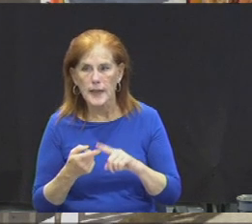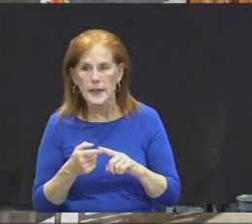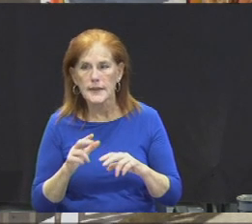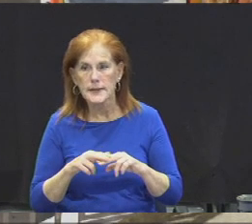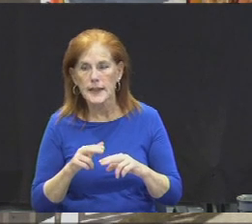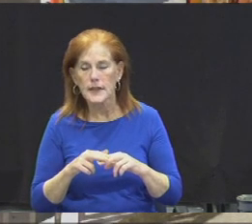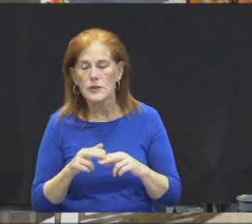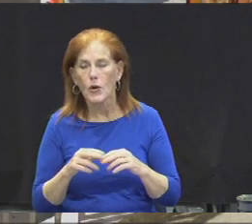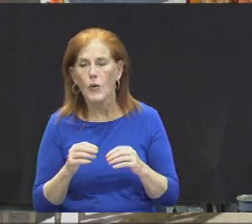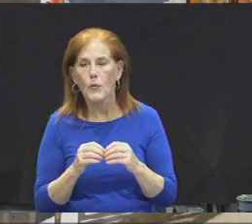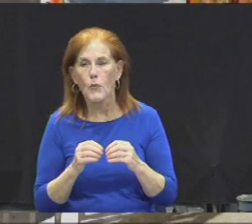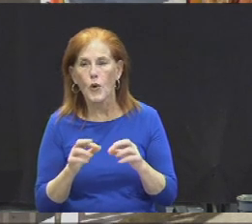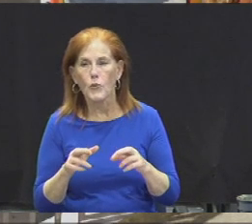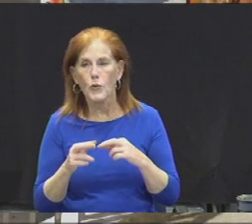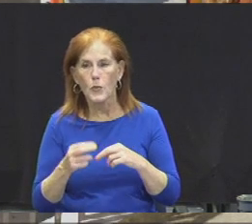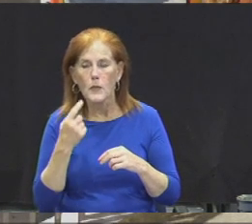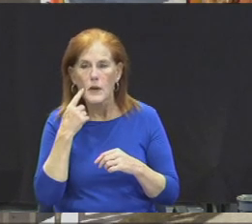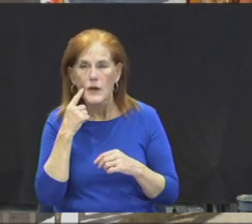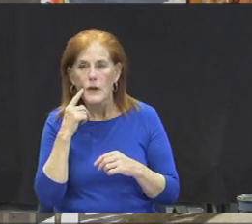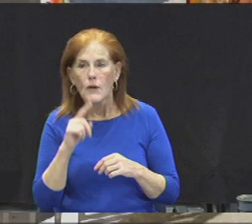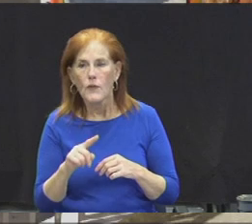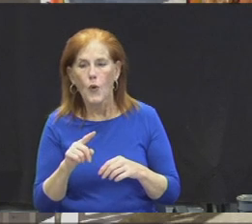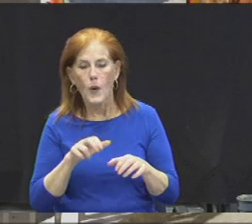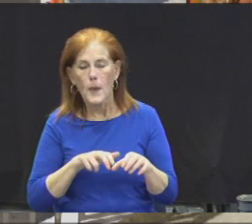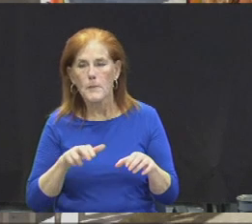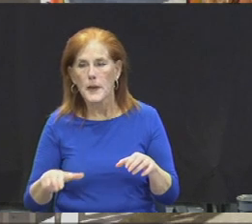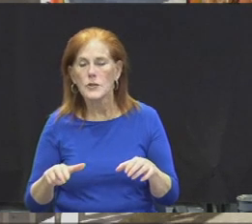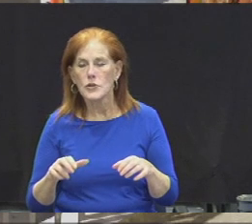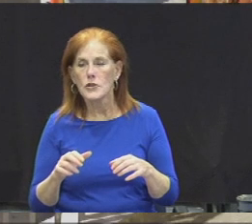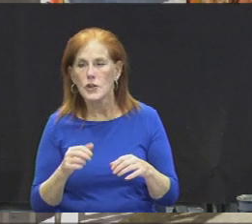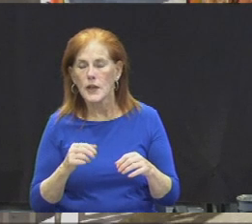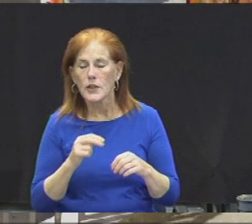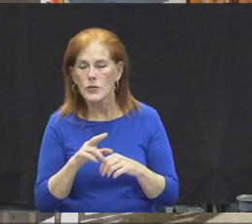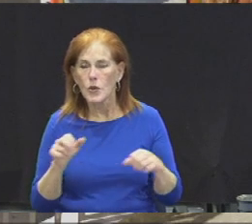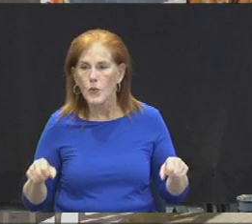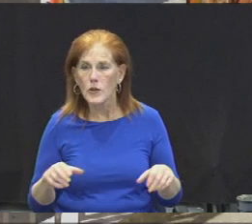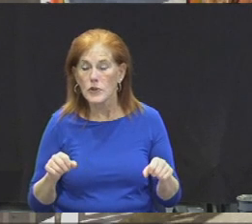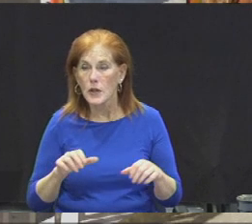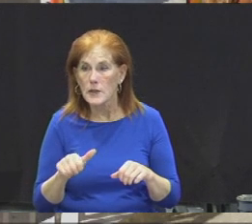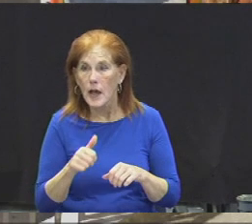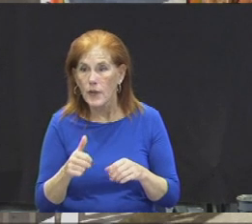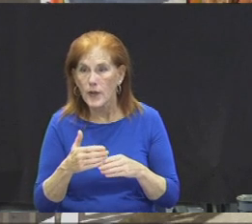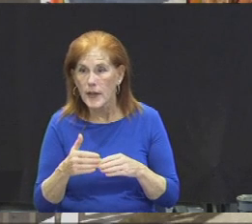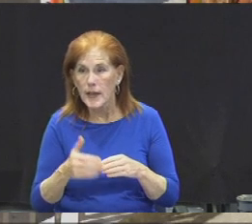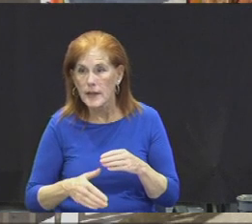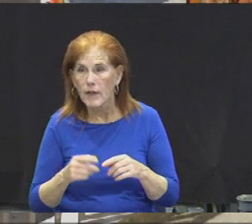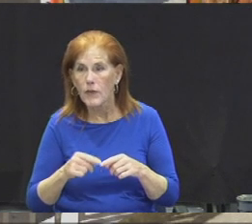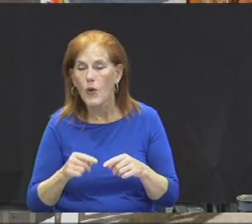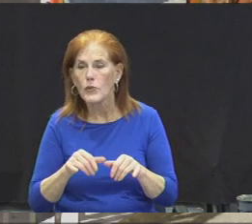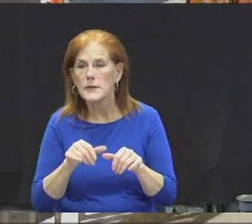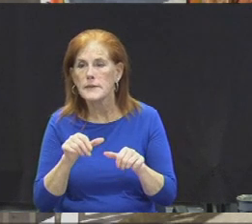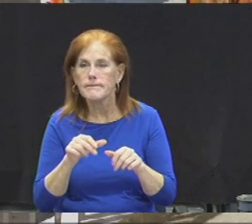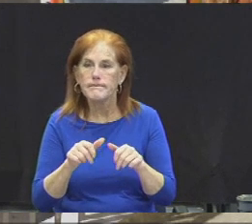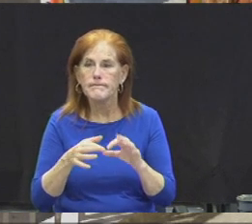room for the benches really helps accommodate those wheelchair placements. That includes the ends of these other fixed elements as well.